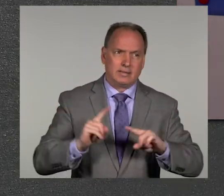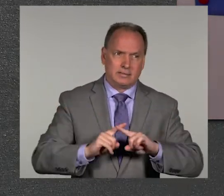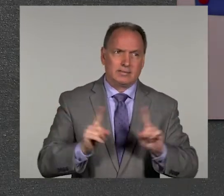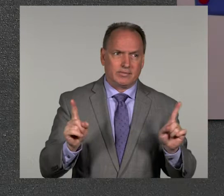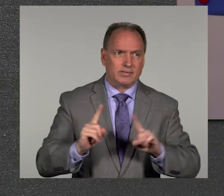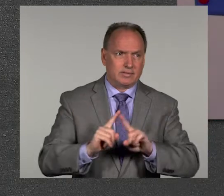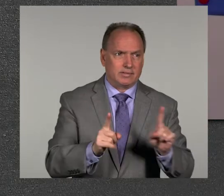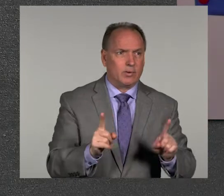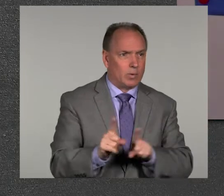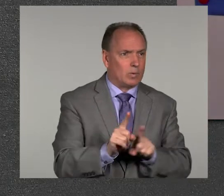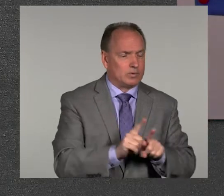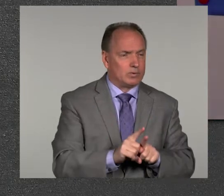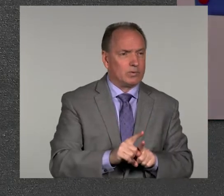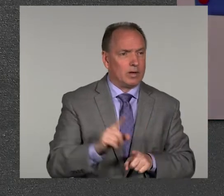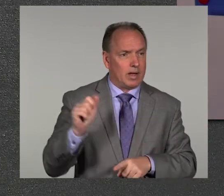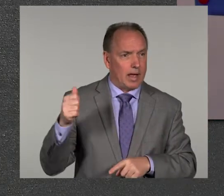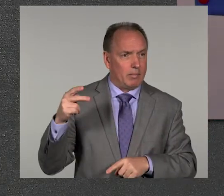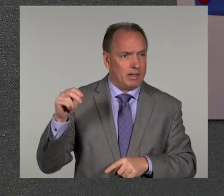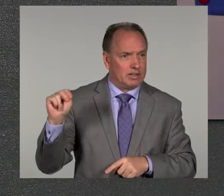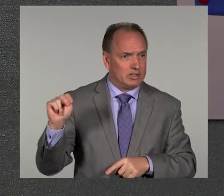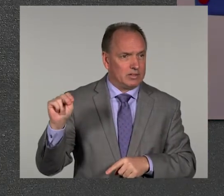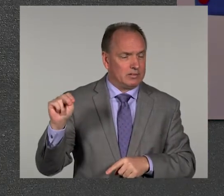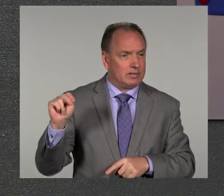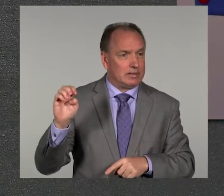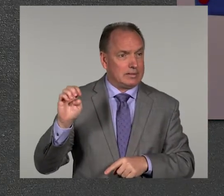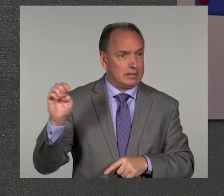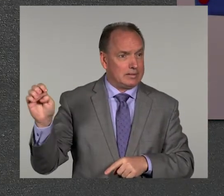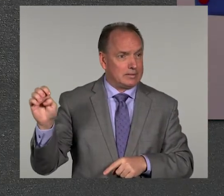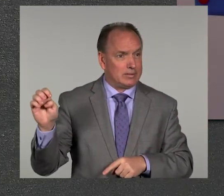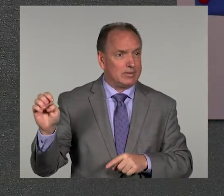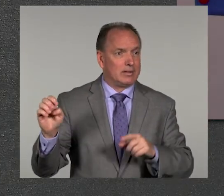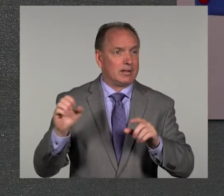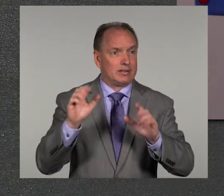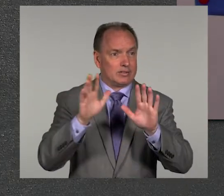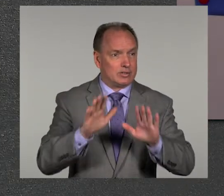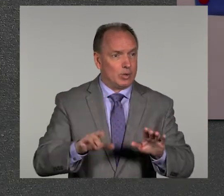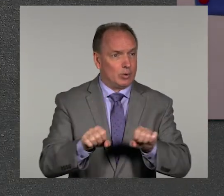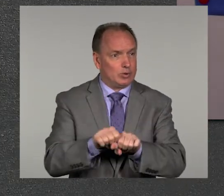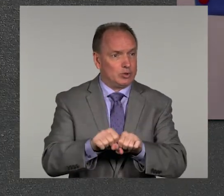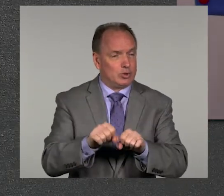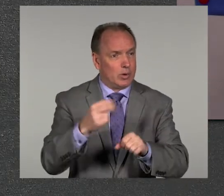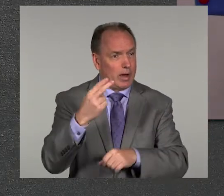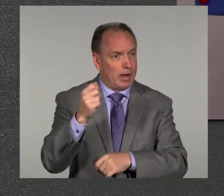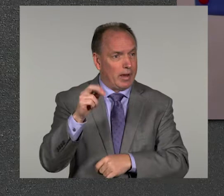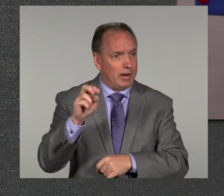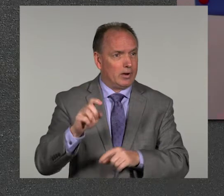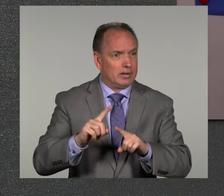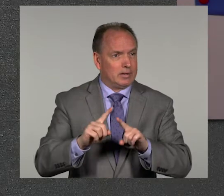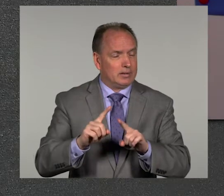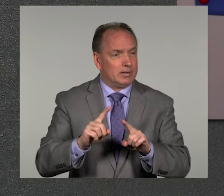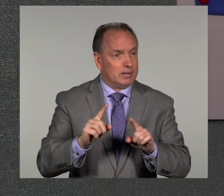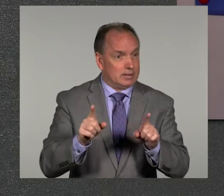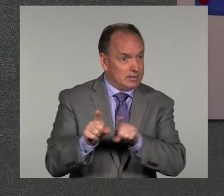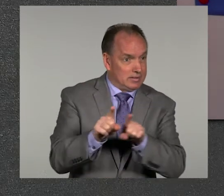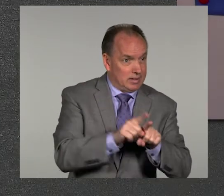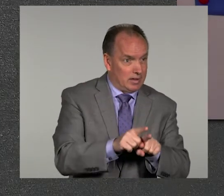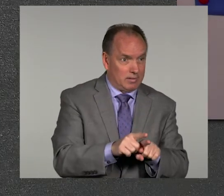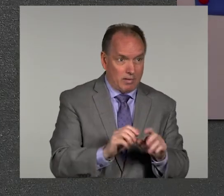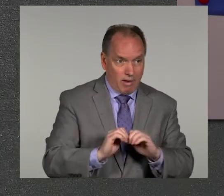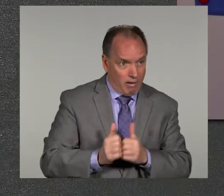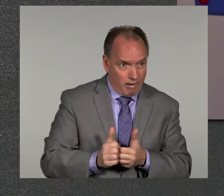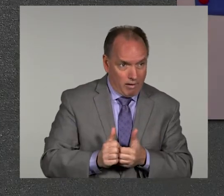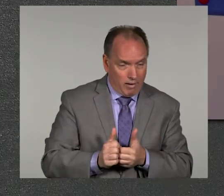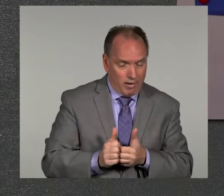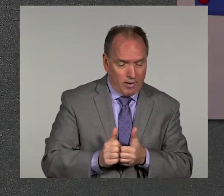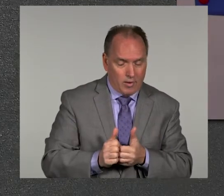between the Appalachian cottontail, the Eastern cottontail, and the snowshoe hare. So the similarities between